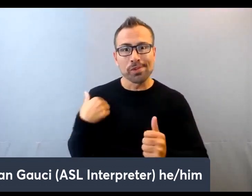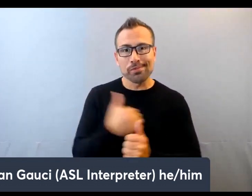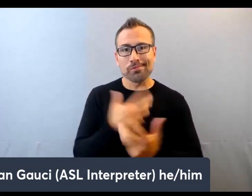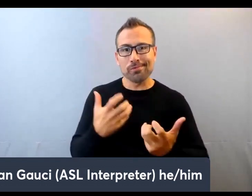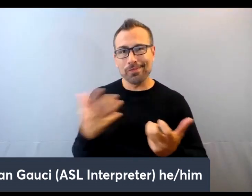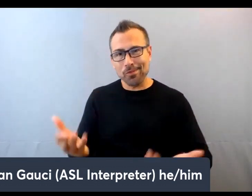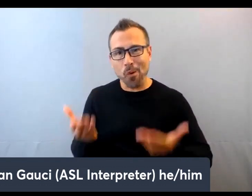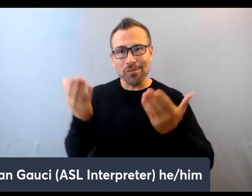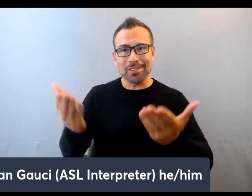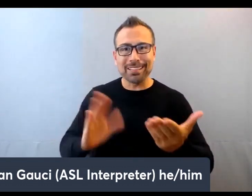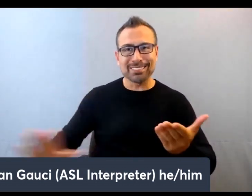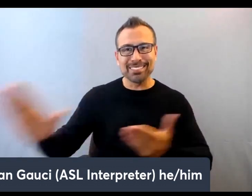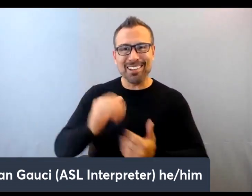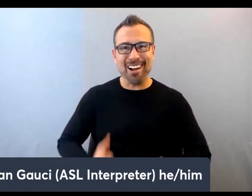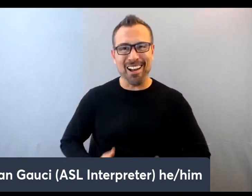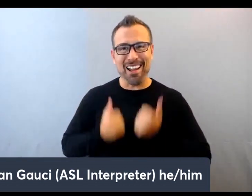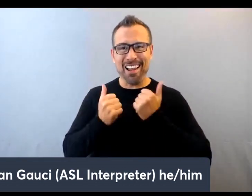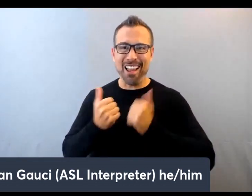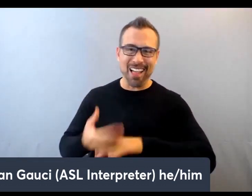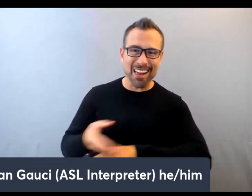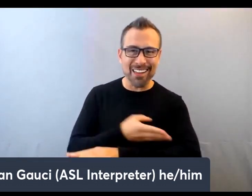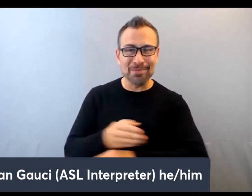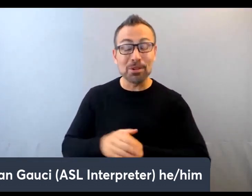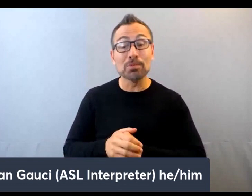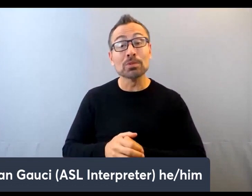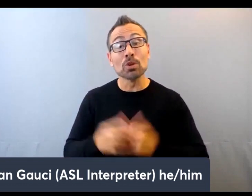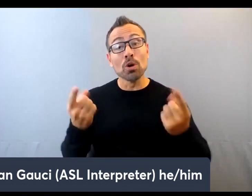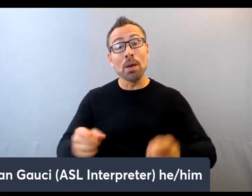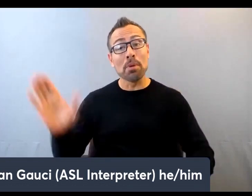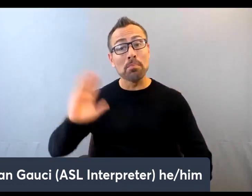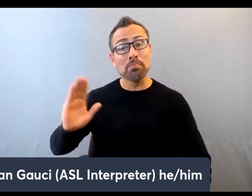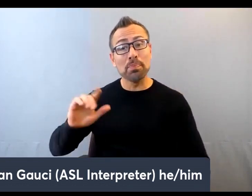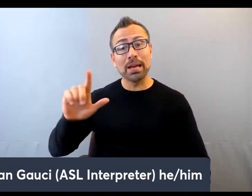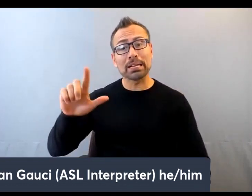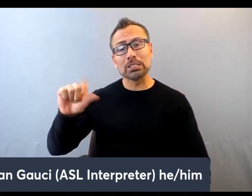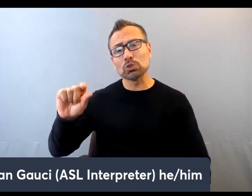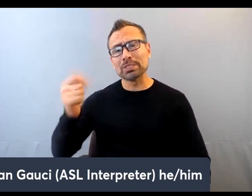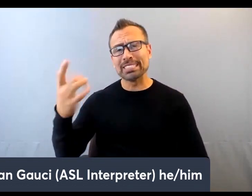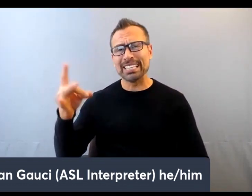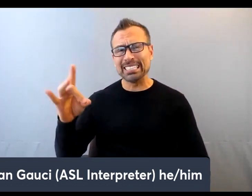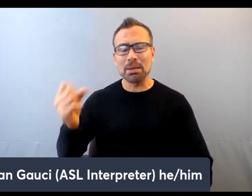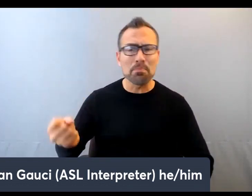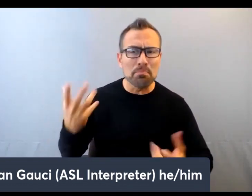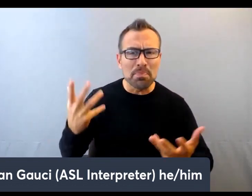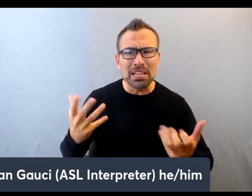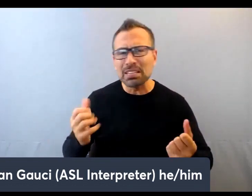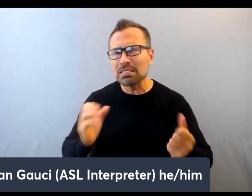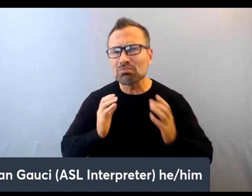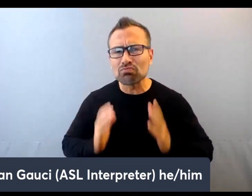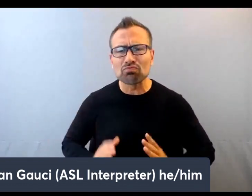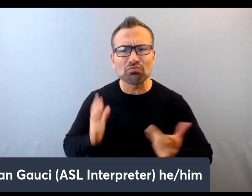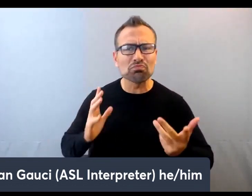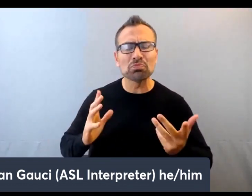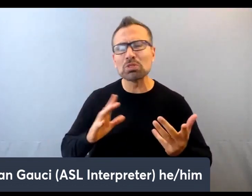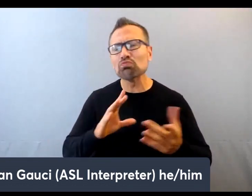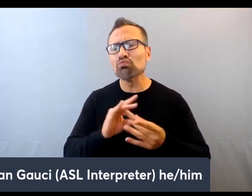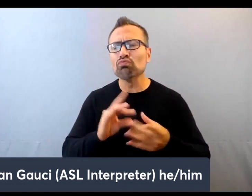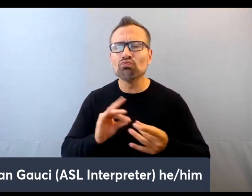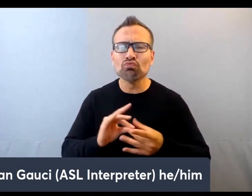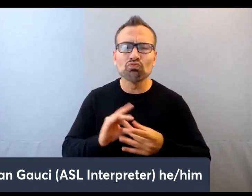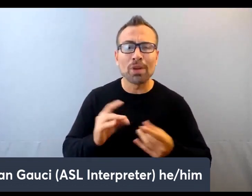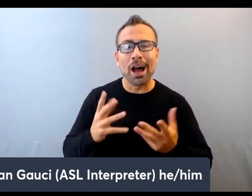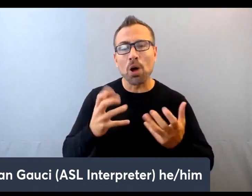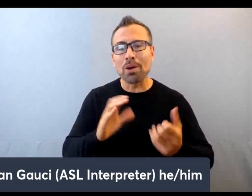easier? So around 2018, we started to hear from a lot of customers. They really wanted to bring all of their